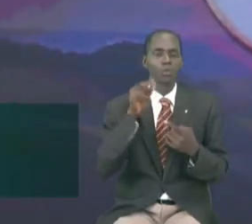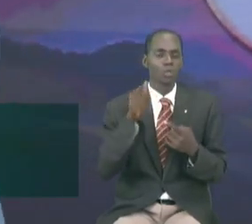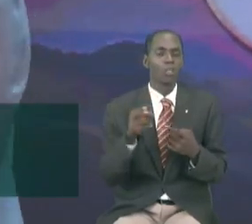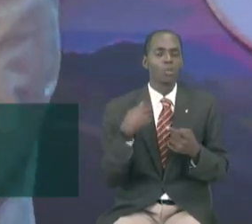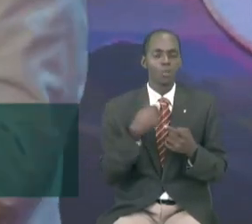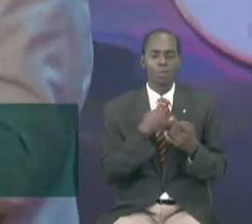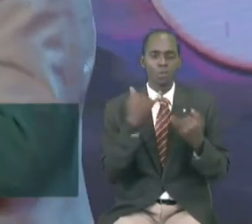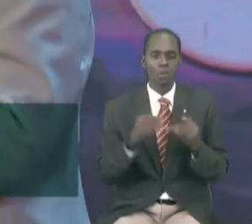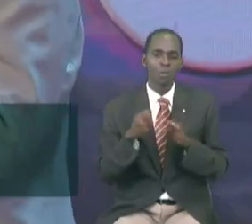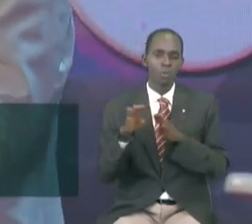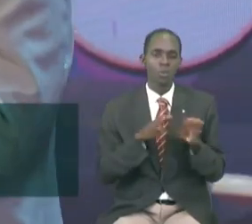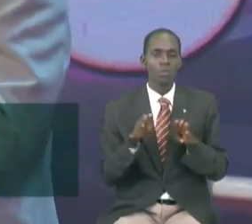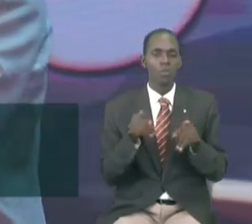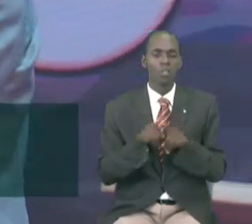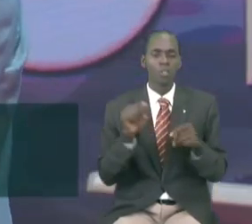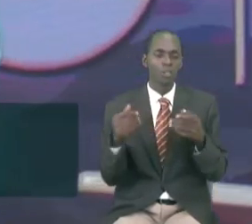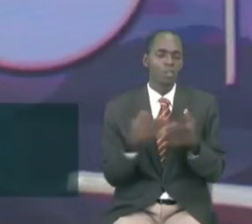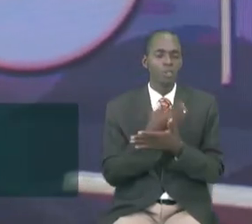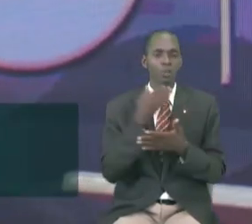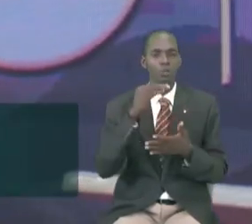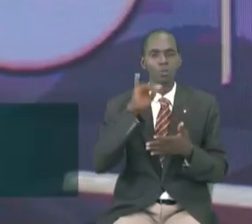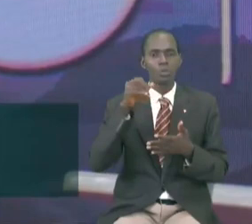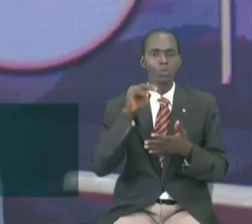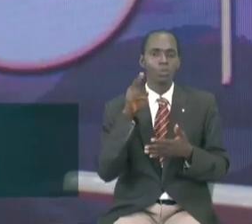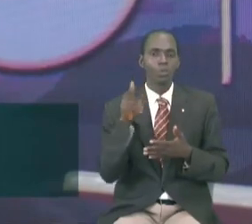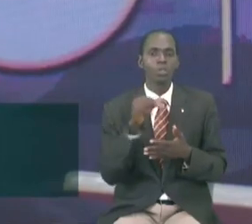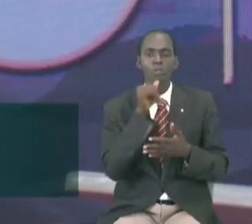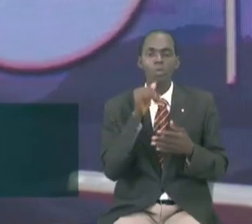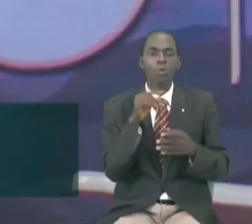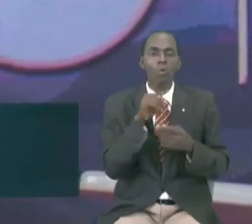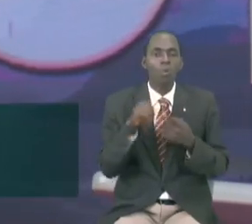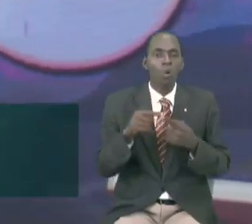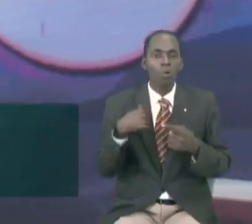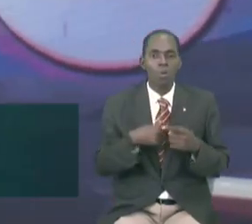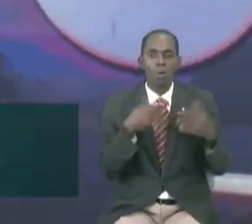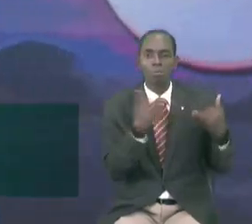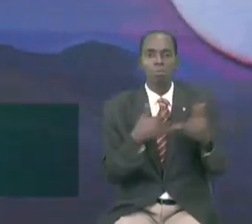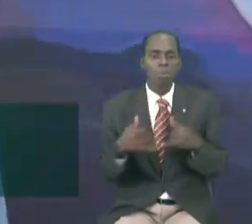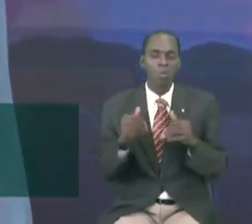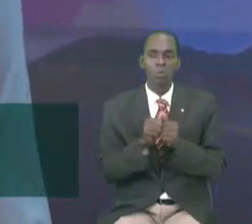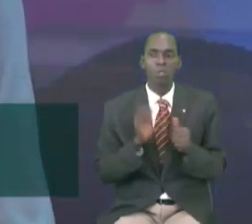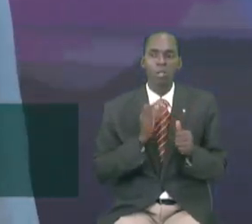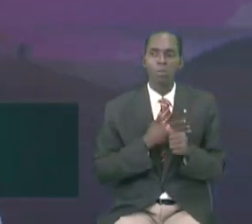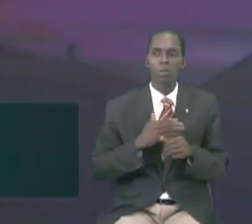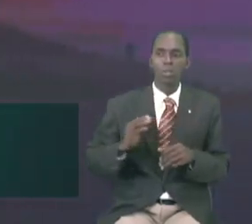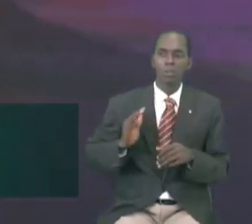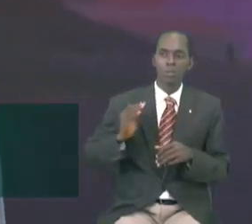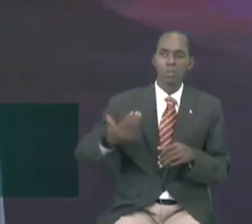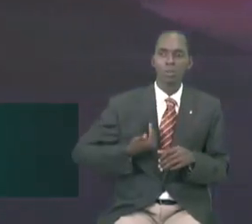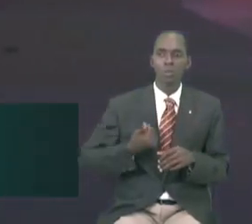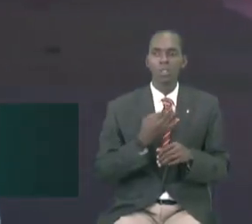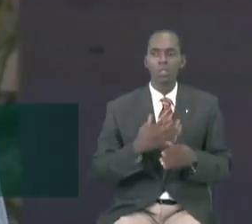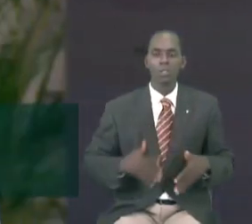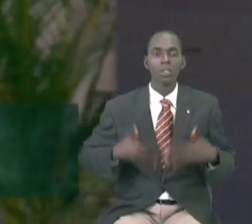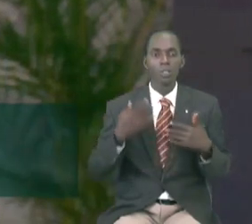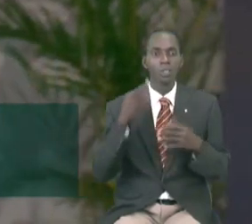our sins, he is faithful and just to forgive us our sins and to cleanse us